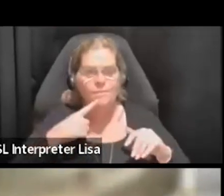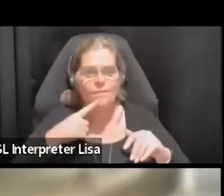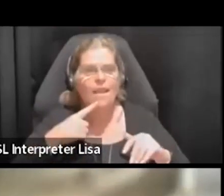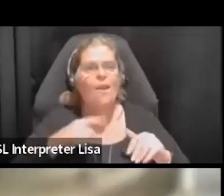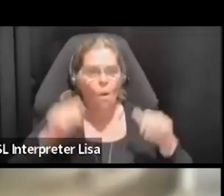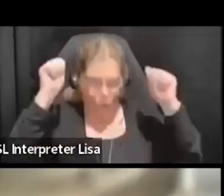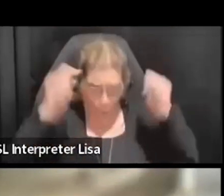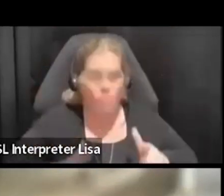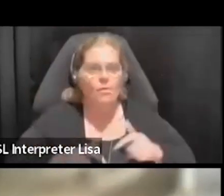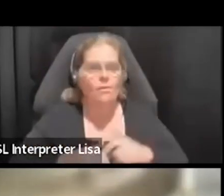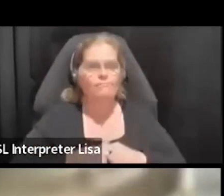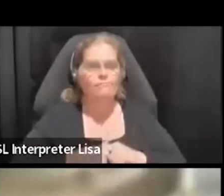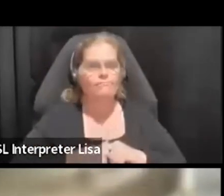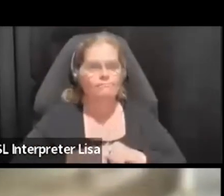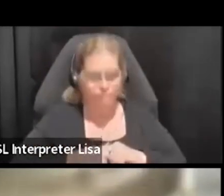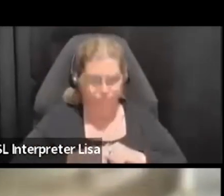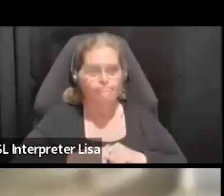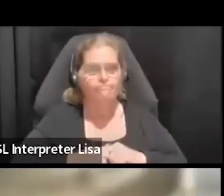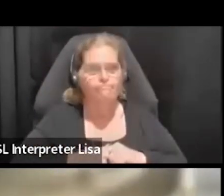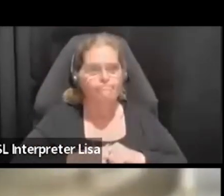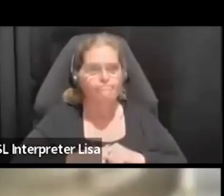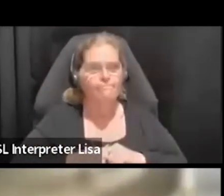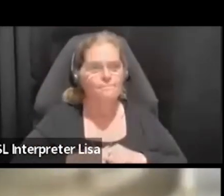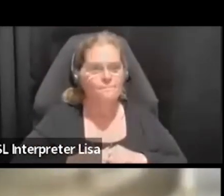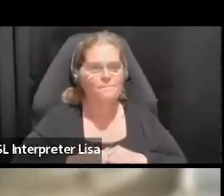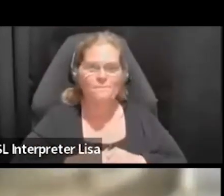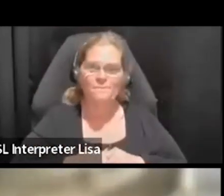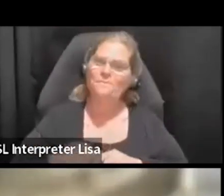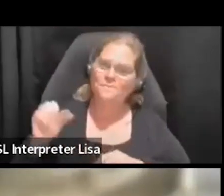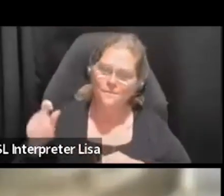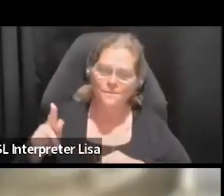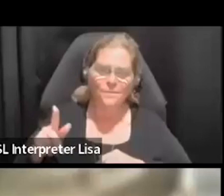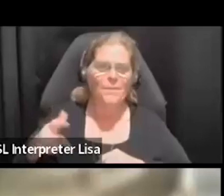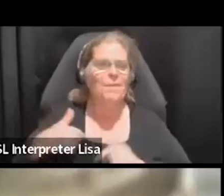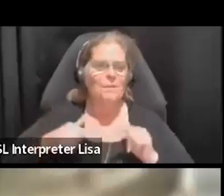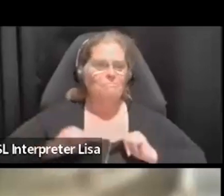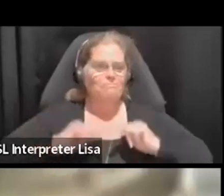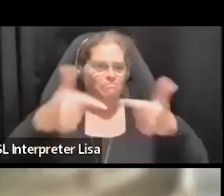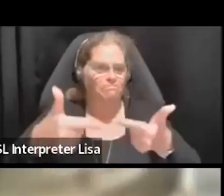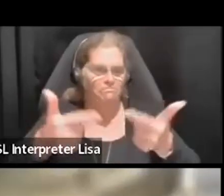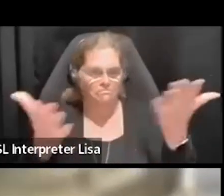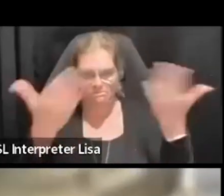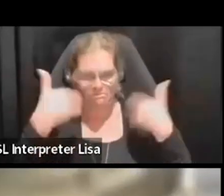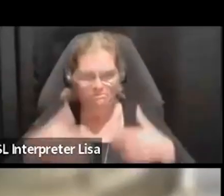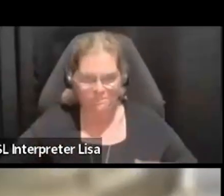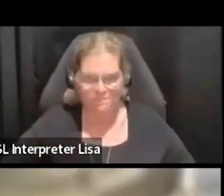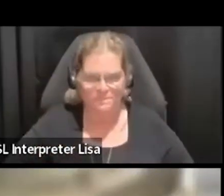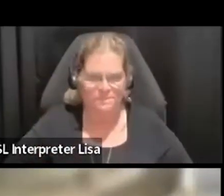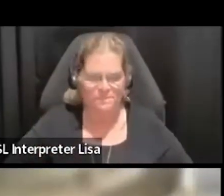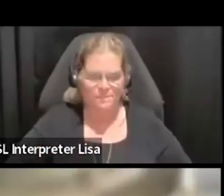above. Okay, thank you. But I will let others chime in.